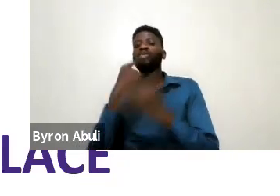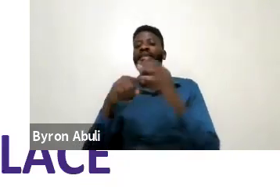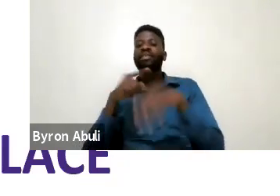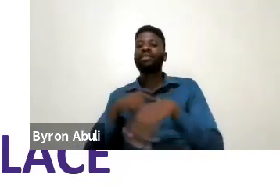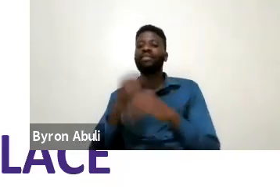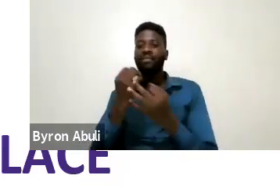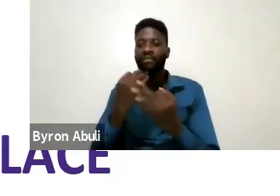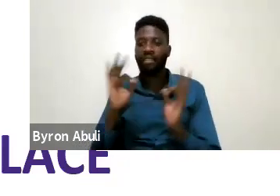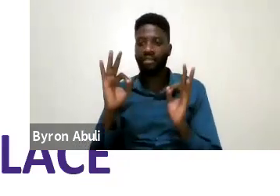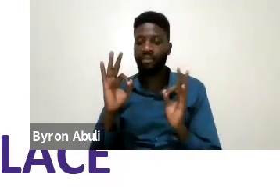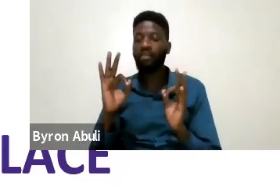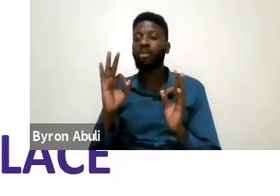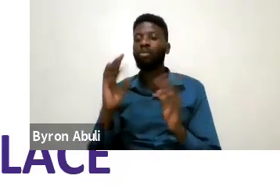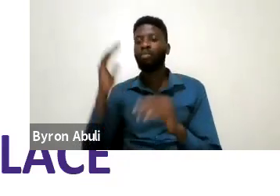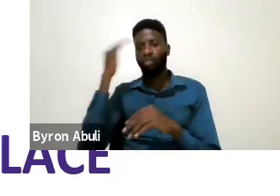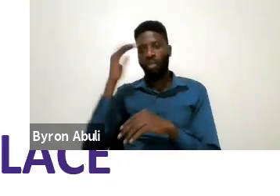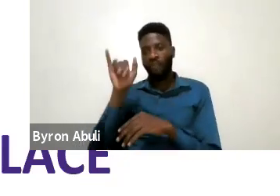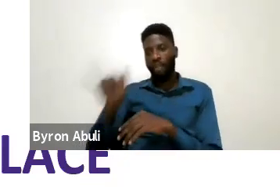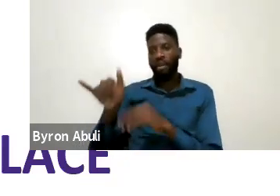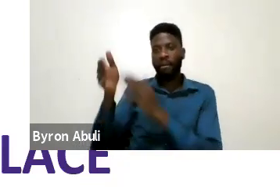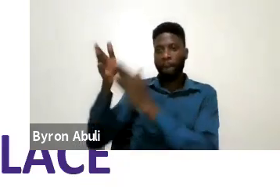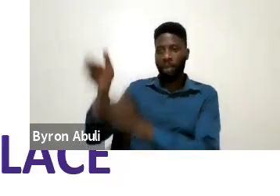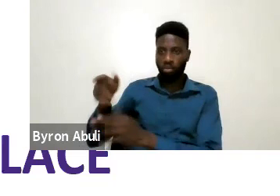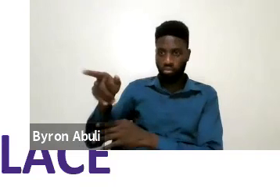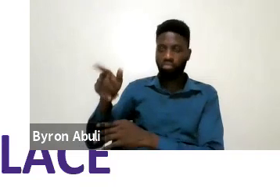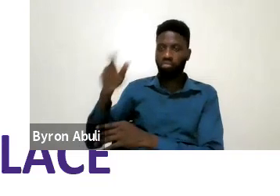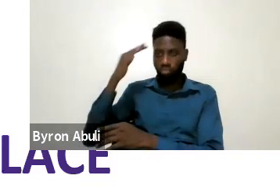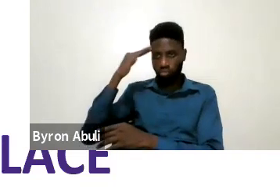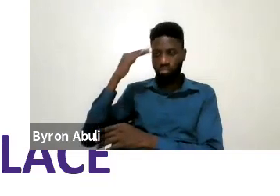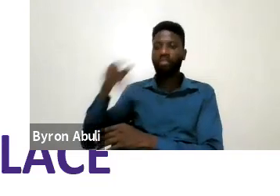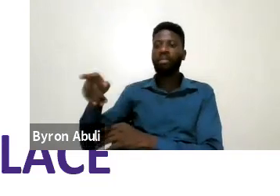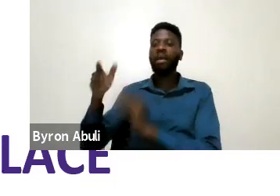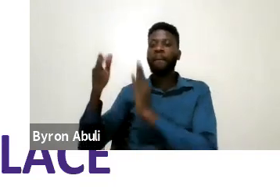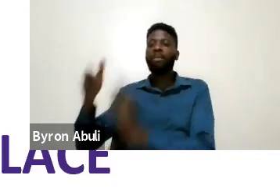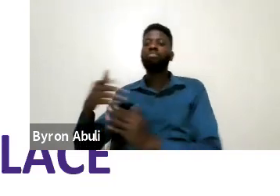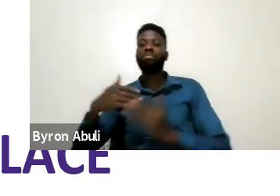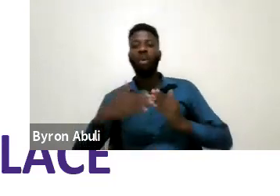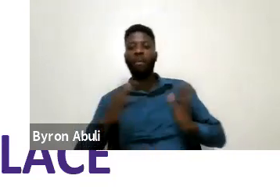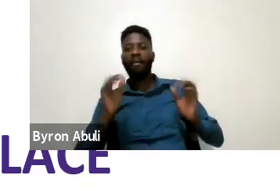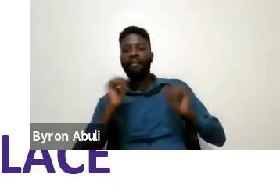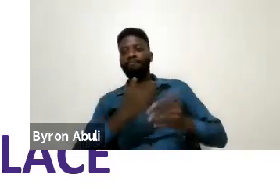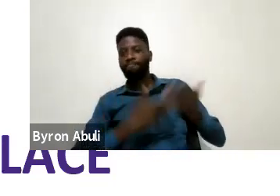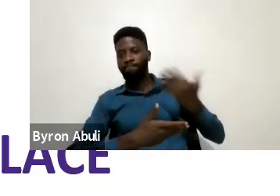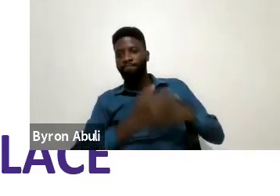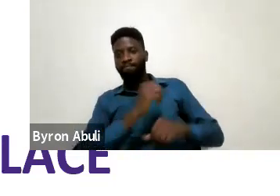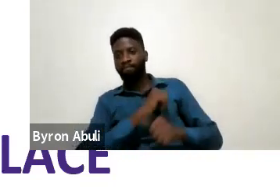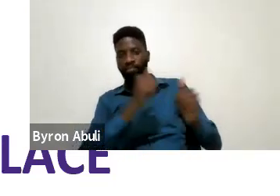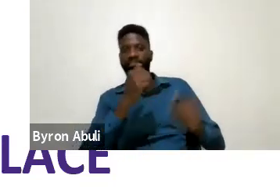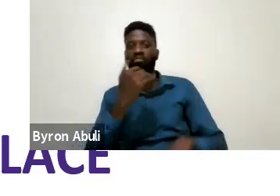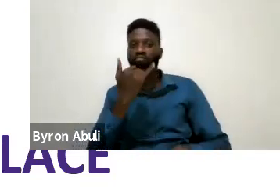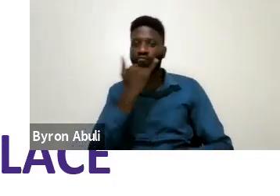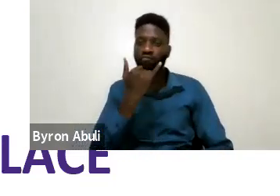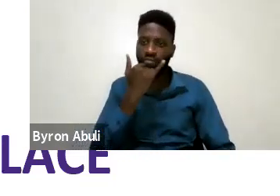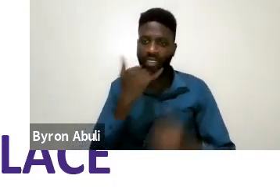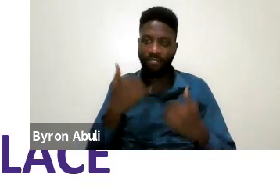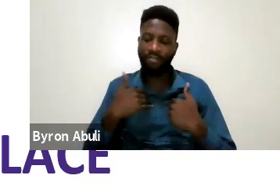kind of, knowing that person, then that person is able to open up and you have very good working relationship. Admit your mistake about that.